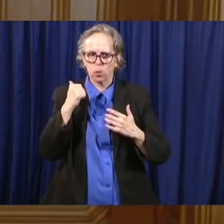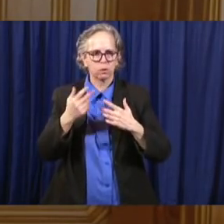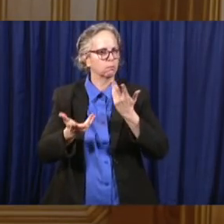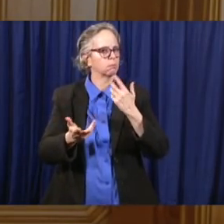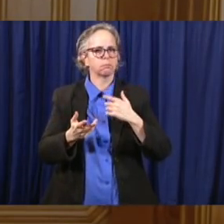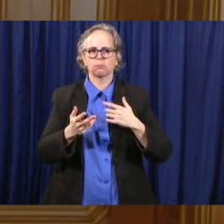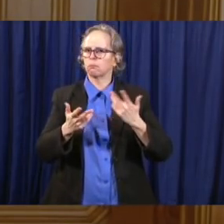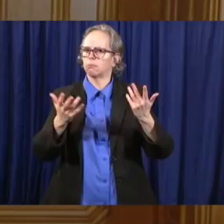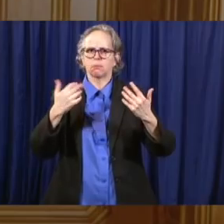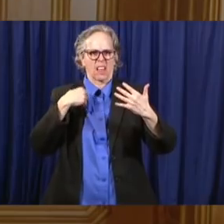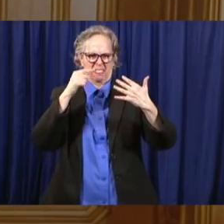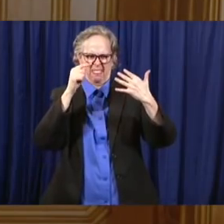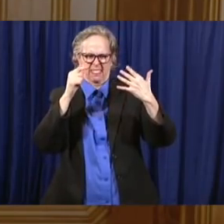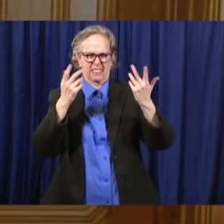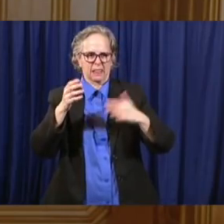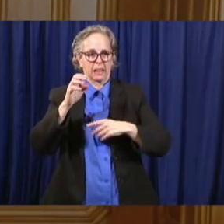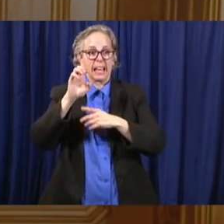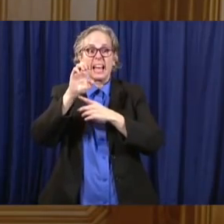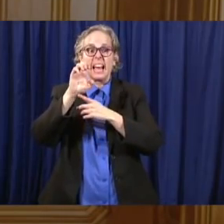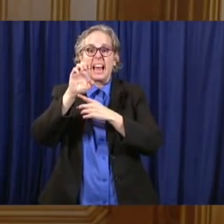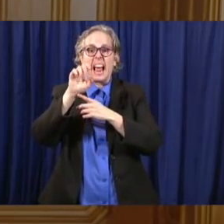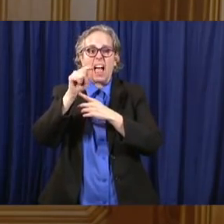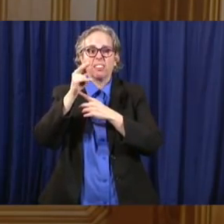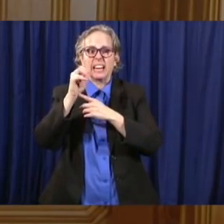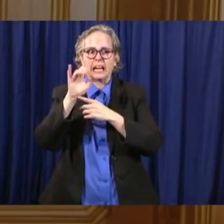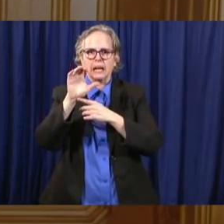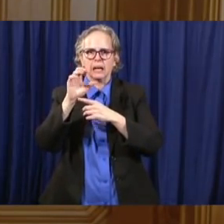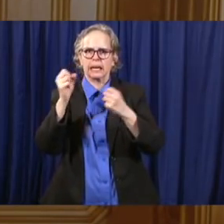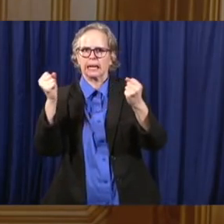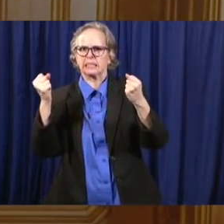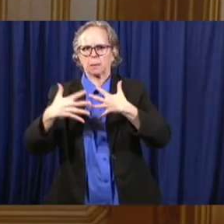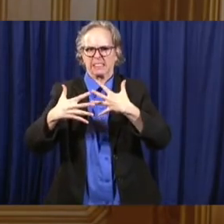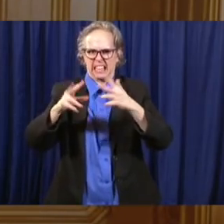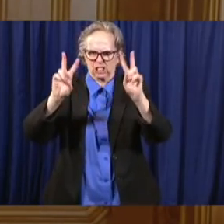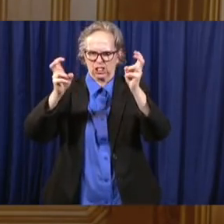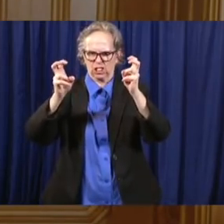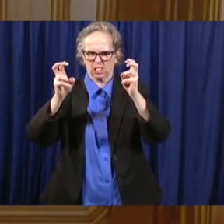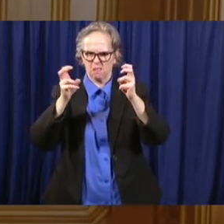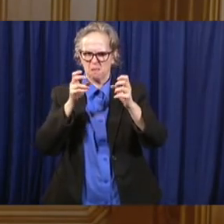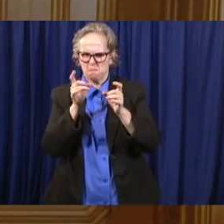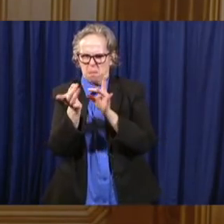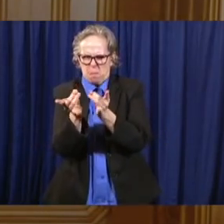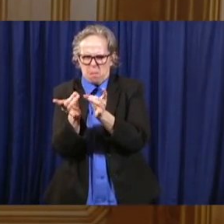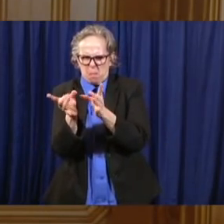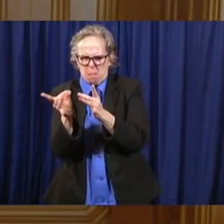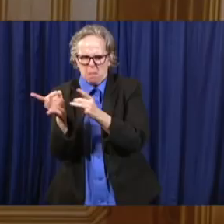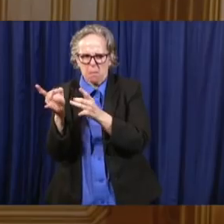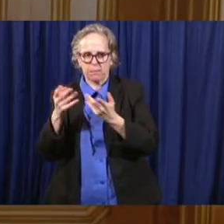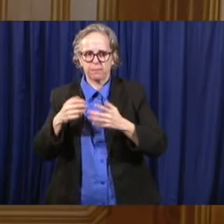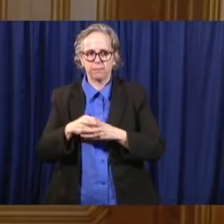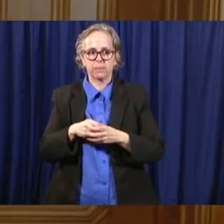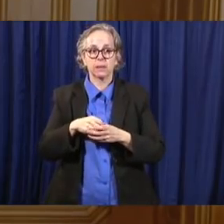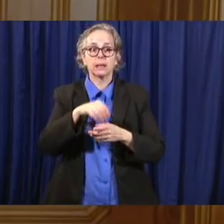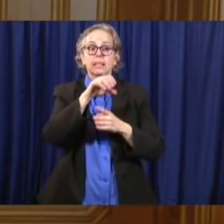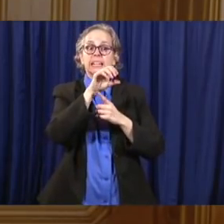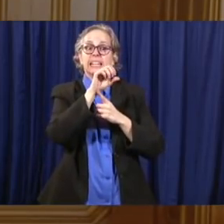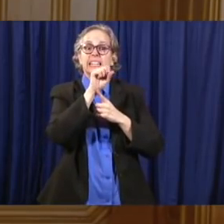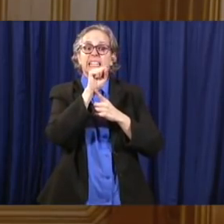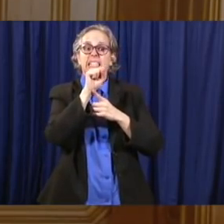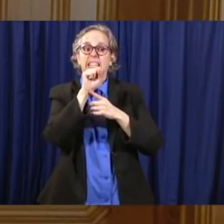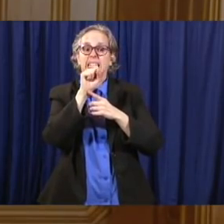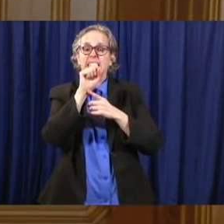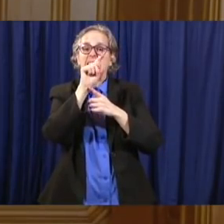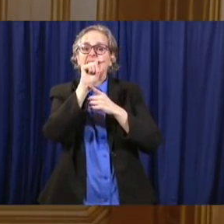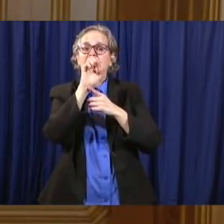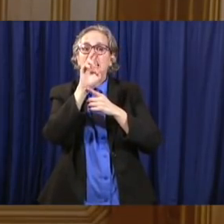Ethnic intimidation, eliminated them. Making terrorist threats, we eliminated them. Domestic violence, we eliminated them